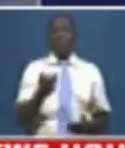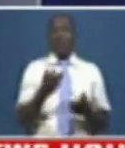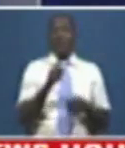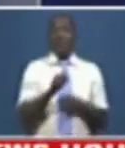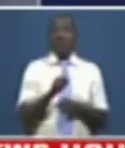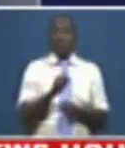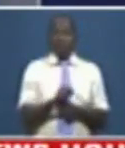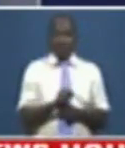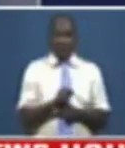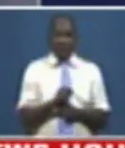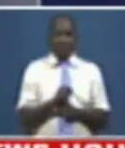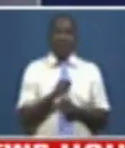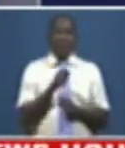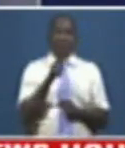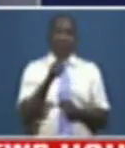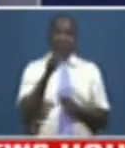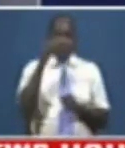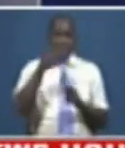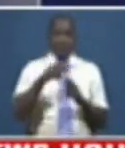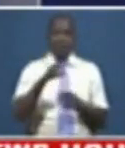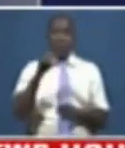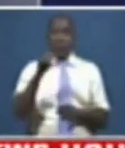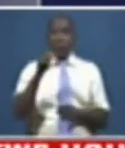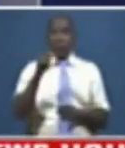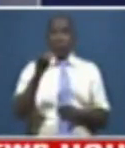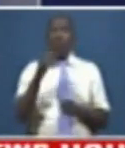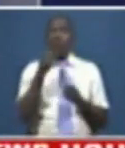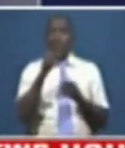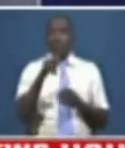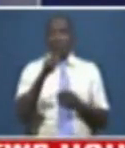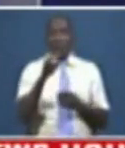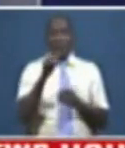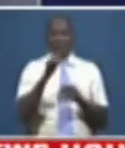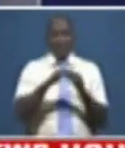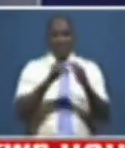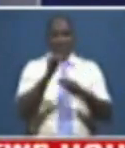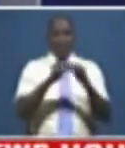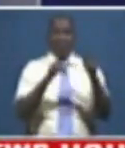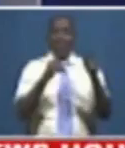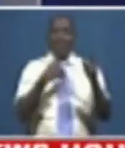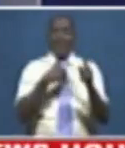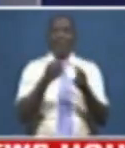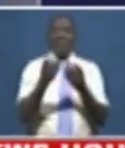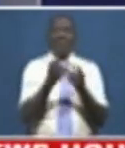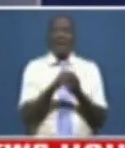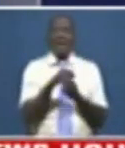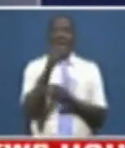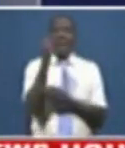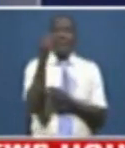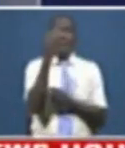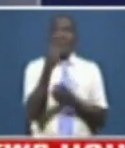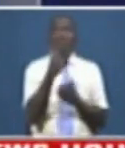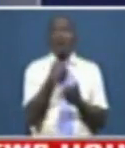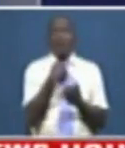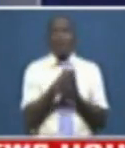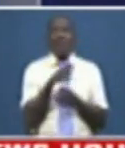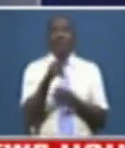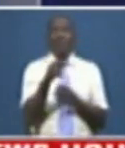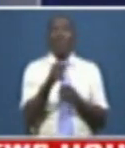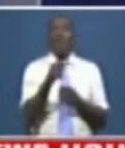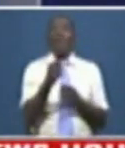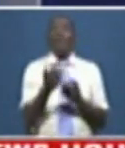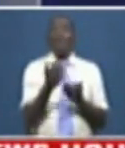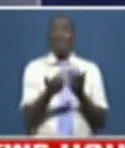DO2, Ellis Robinson Loco, told GBC News the building had no fire alarms and the fire extinguishers had all